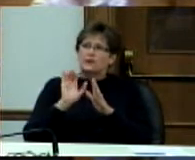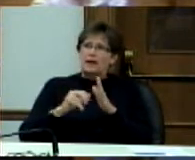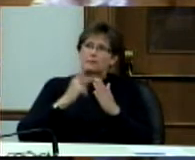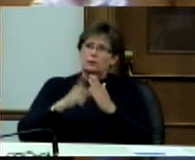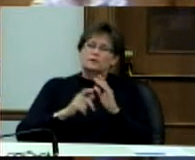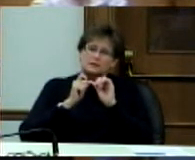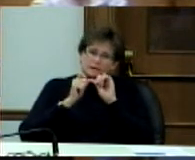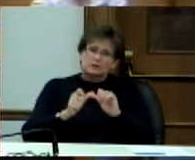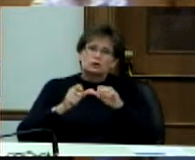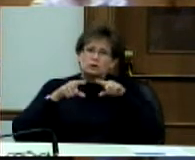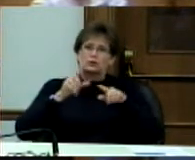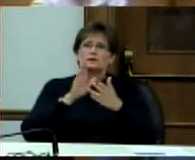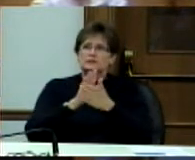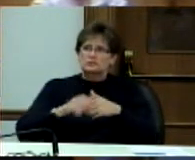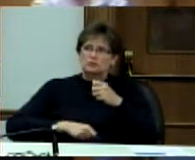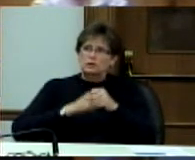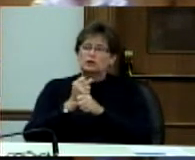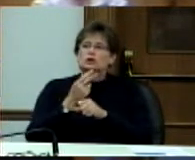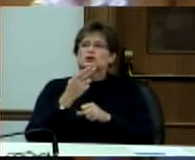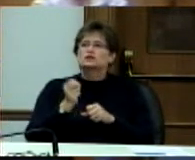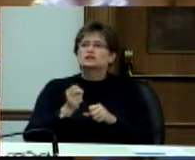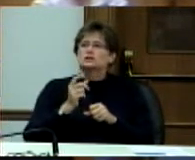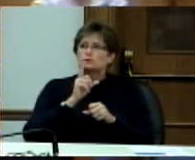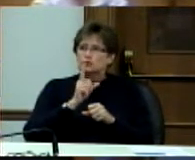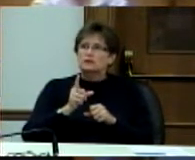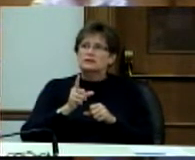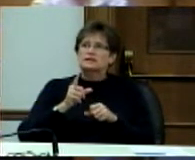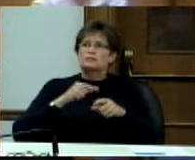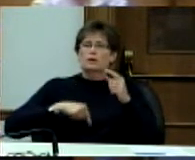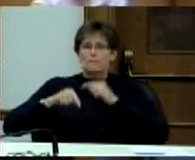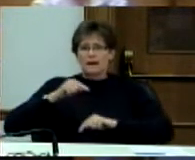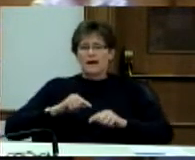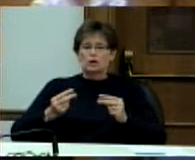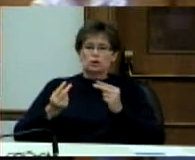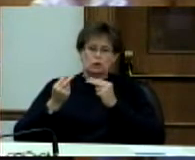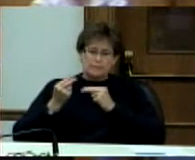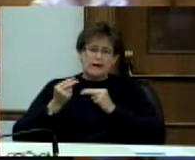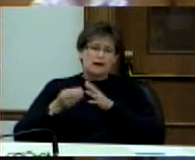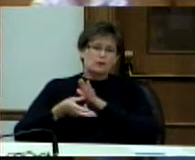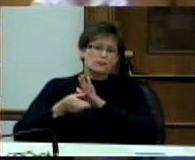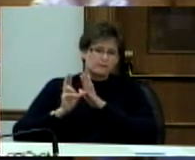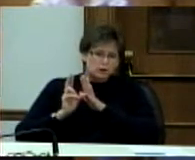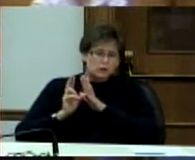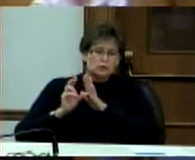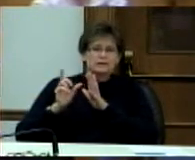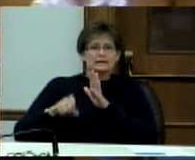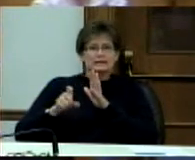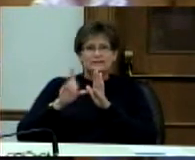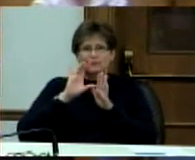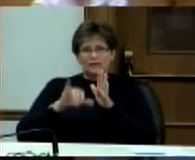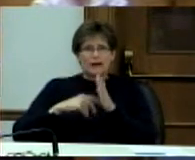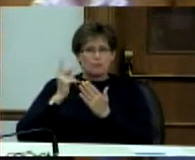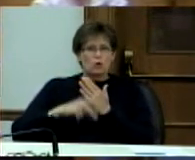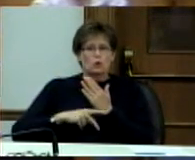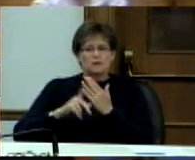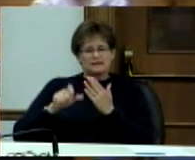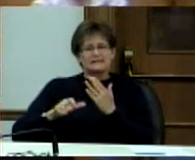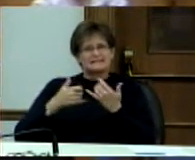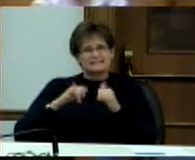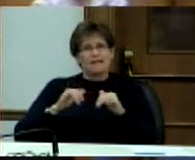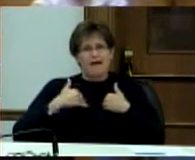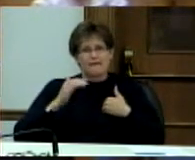continue that program throughout the school year. And she really went back and reviewed, the need for it,